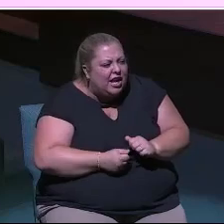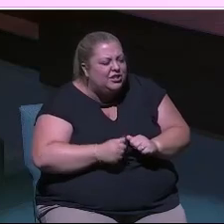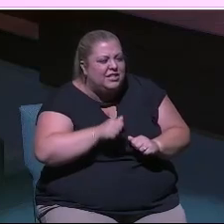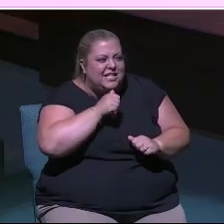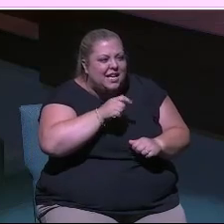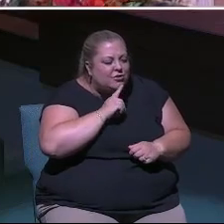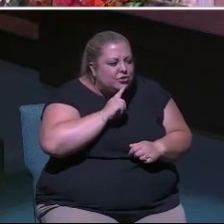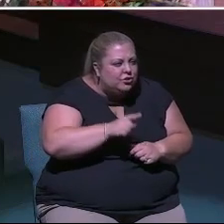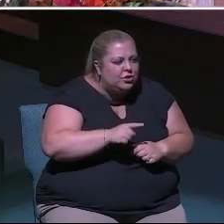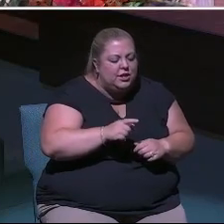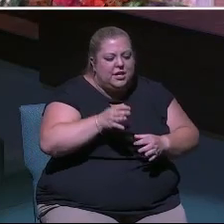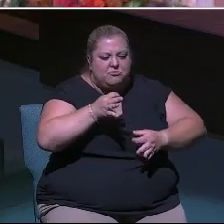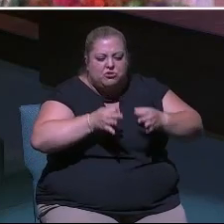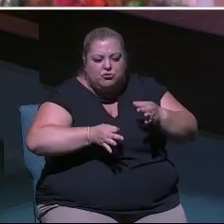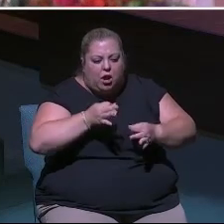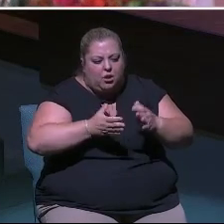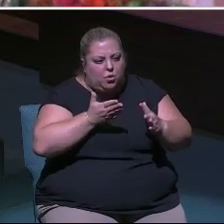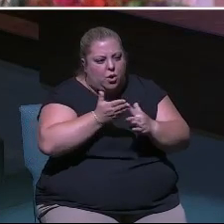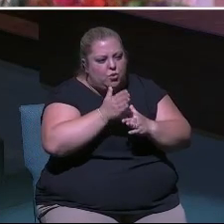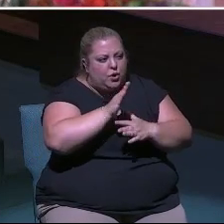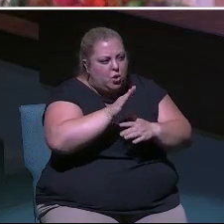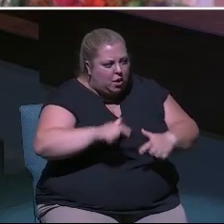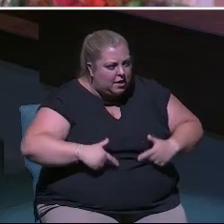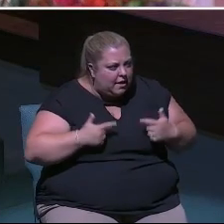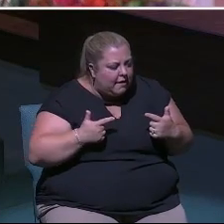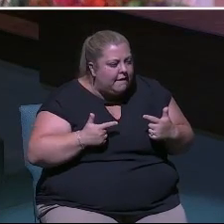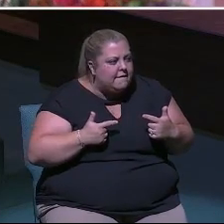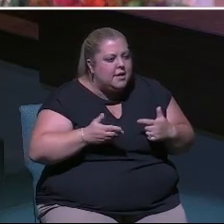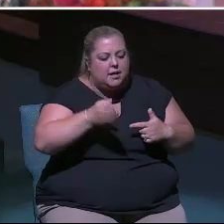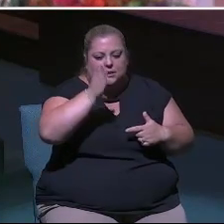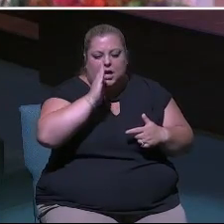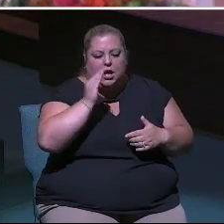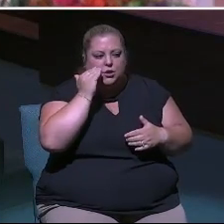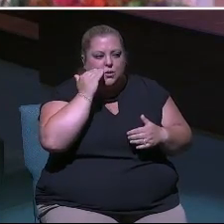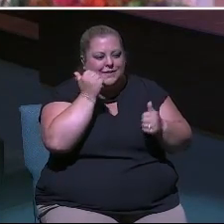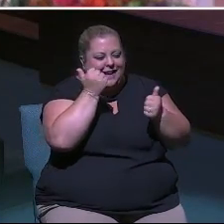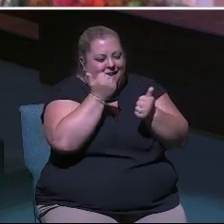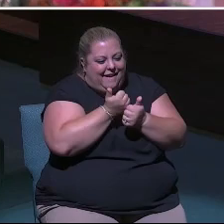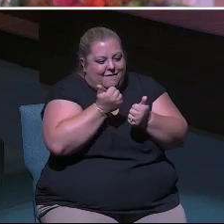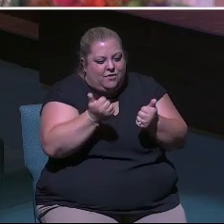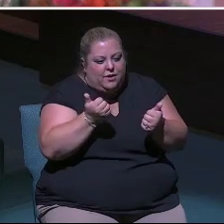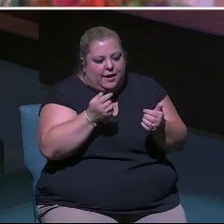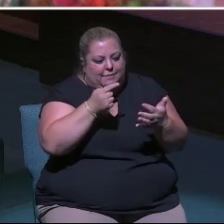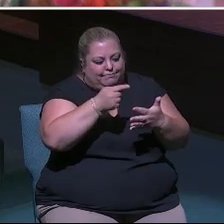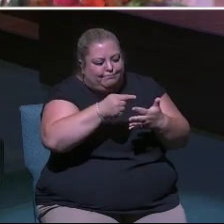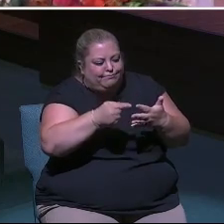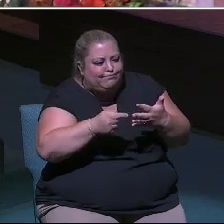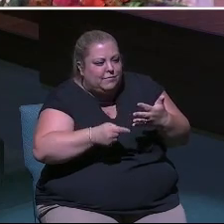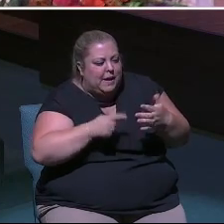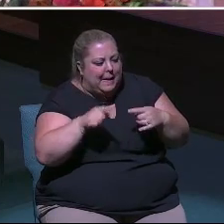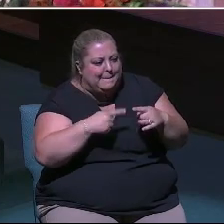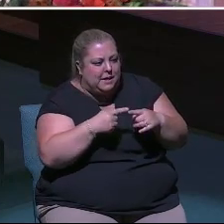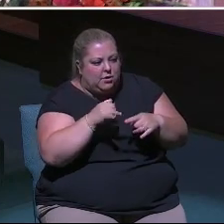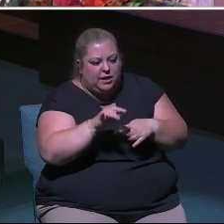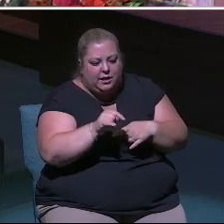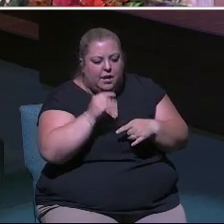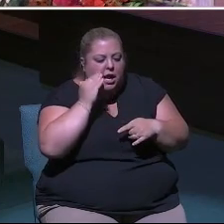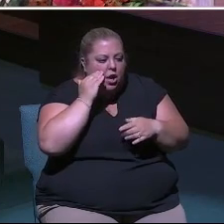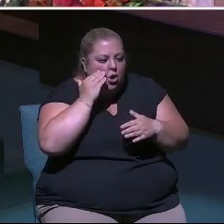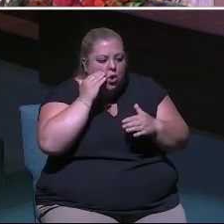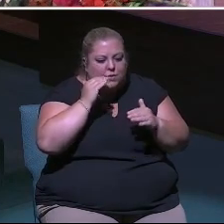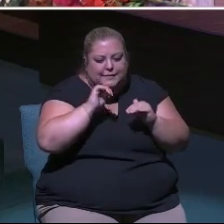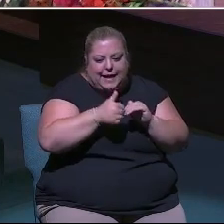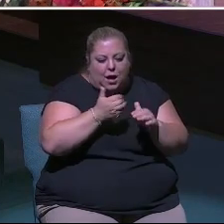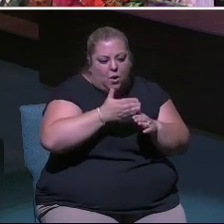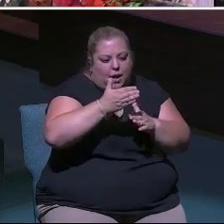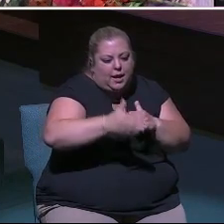the trial that you're going through in your life, God knows every aspect about that. He knows the outcome. He knows how